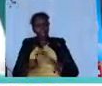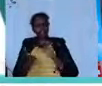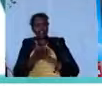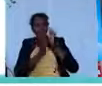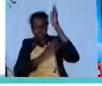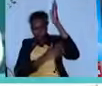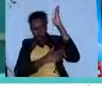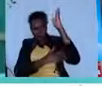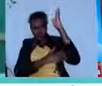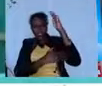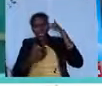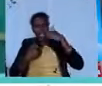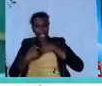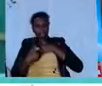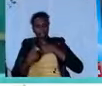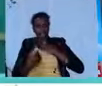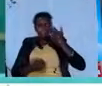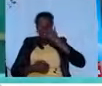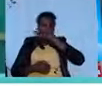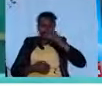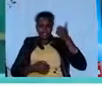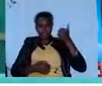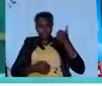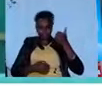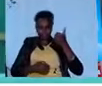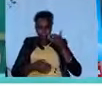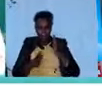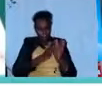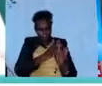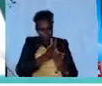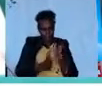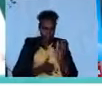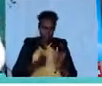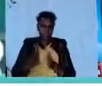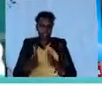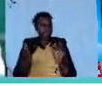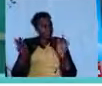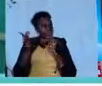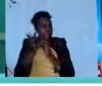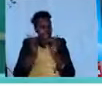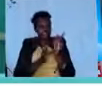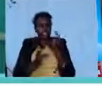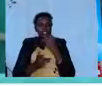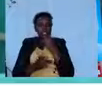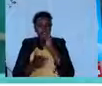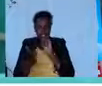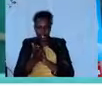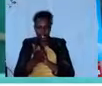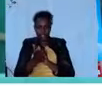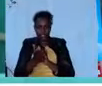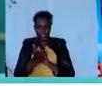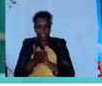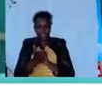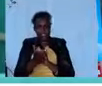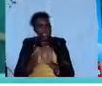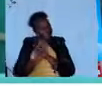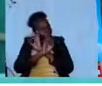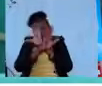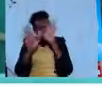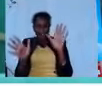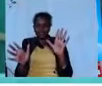God has our best intentions. Jesus stated it very